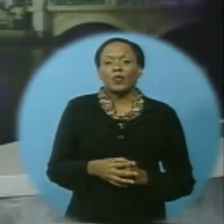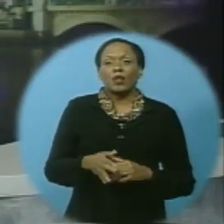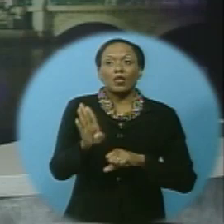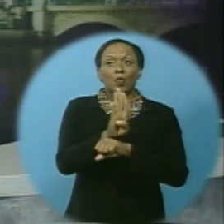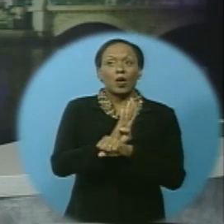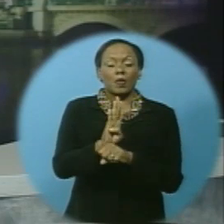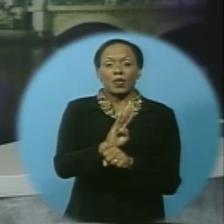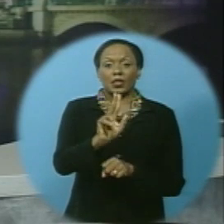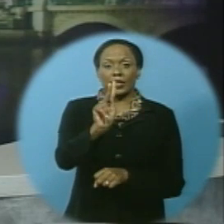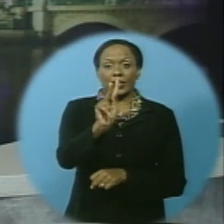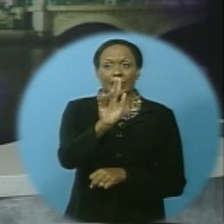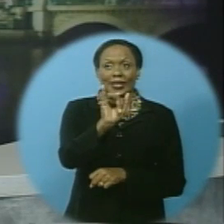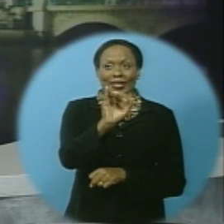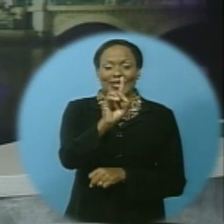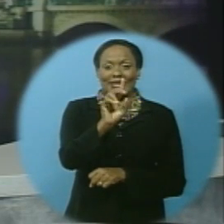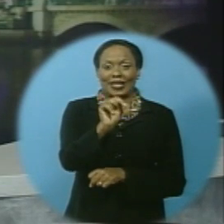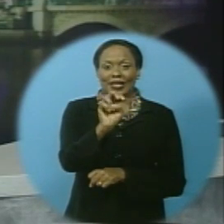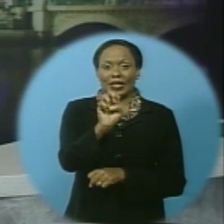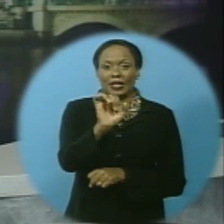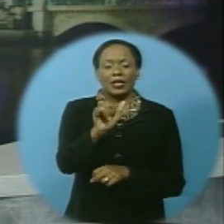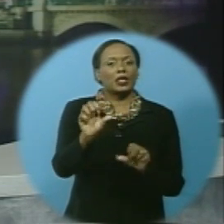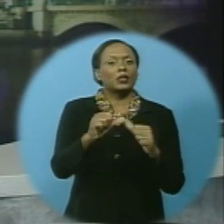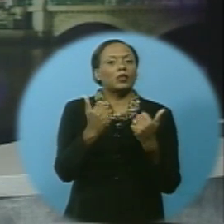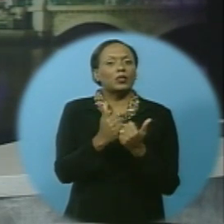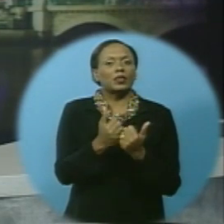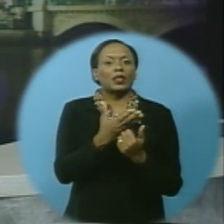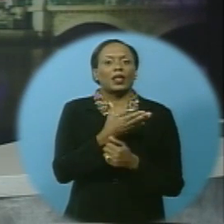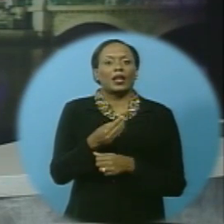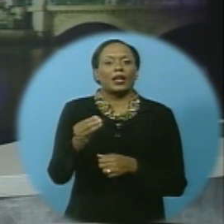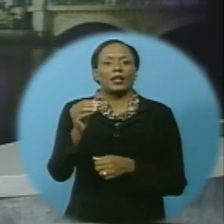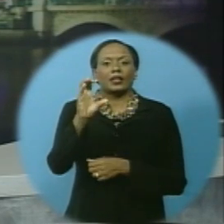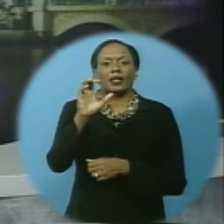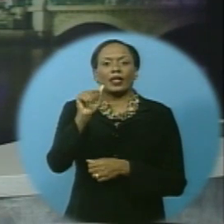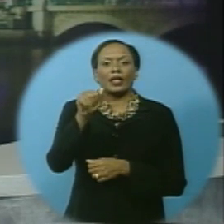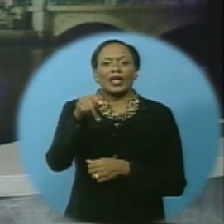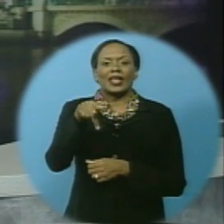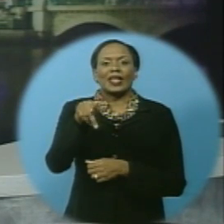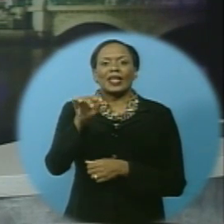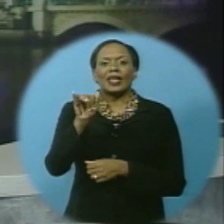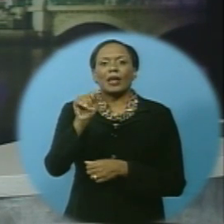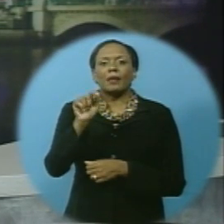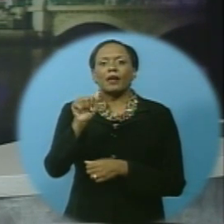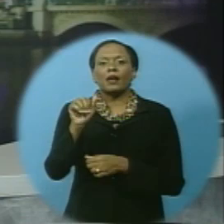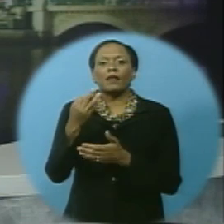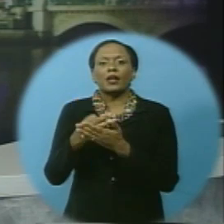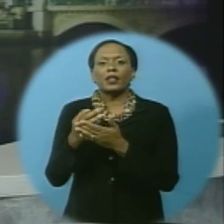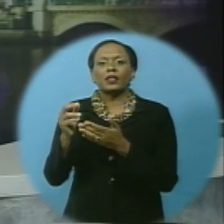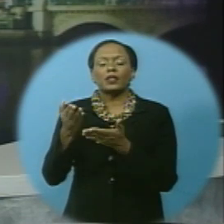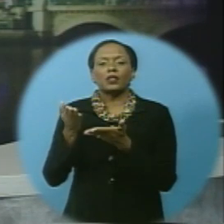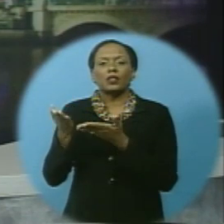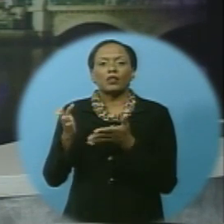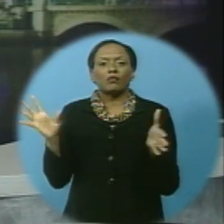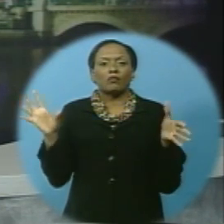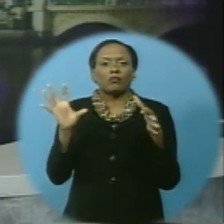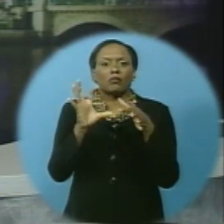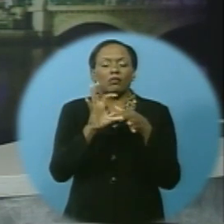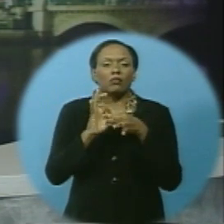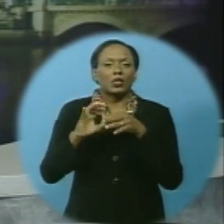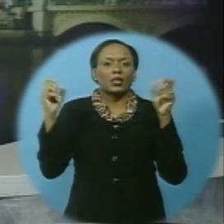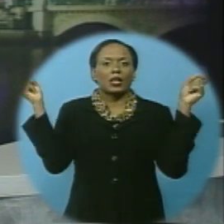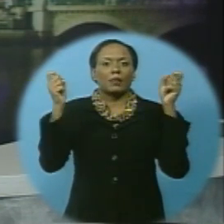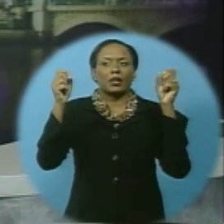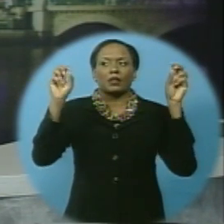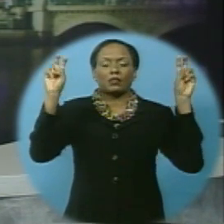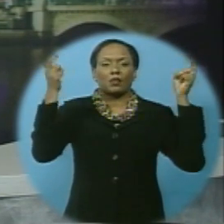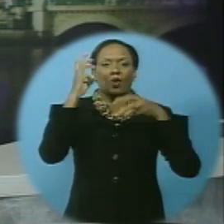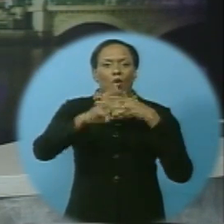The Barbados Kidney Association and Capita Financial Service today joined the rest of the world to mark World Kidney Day.